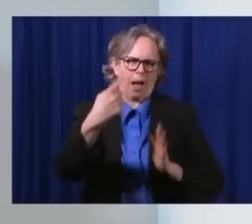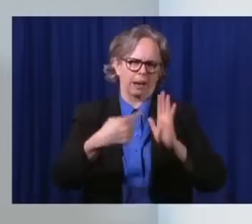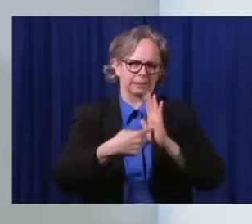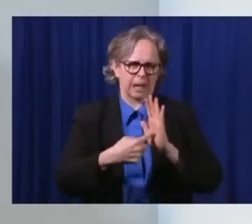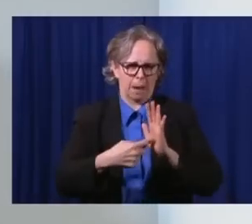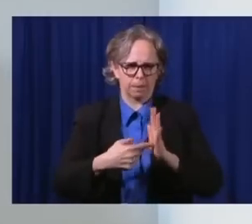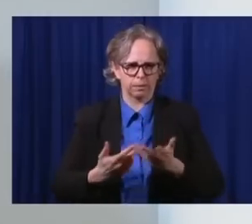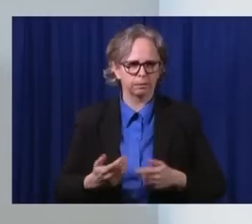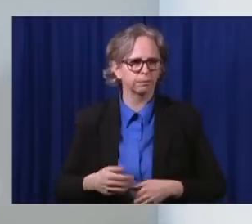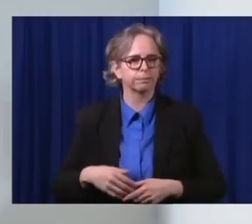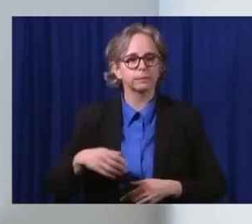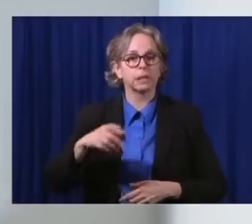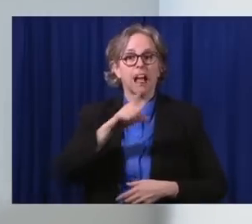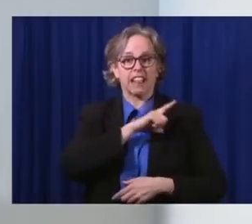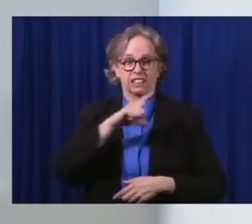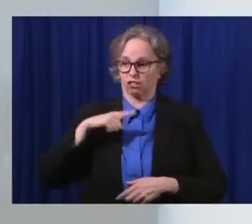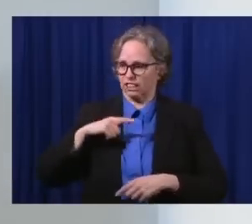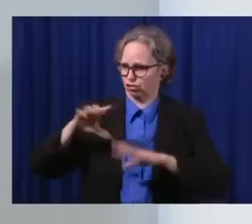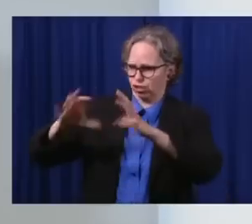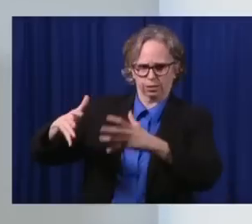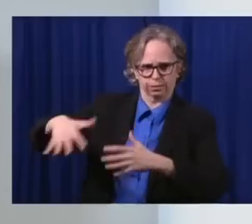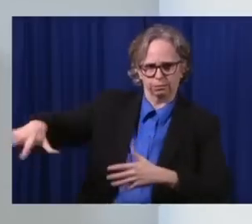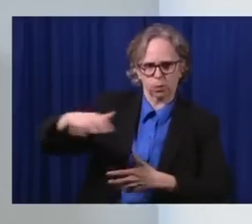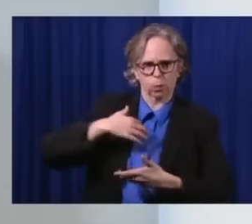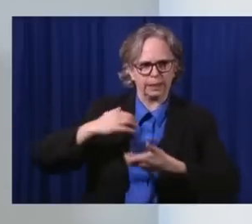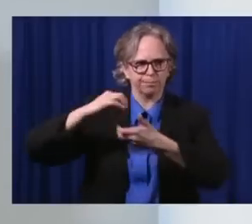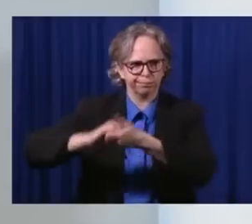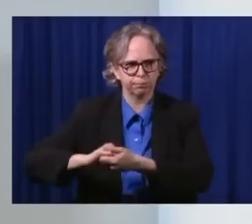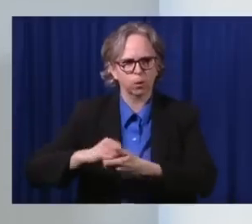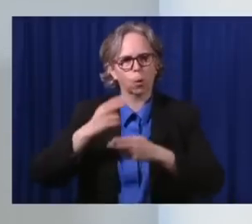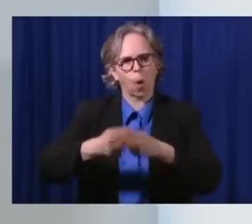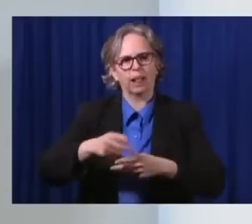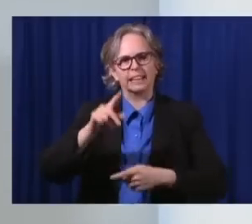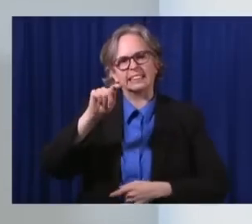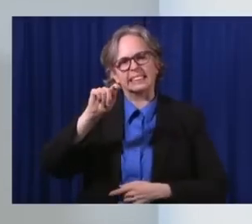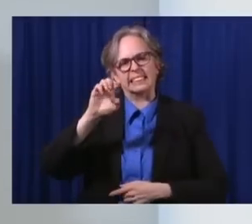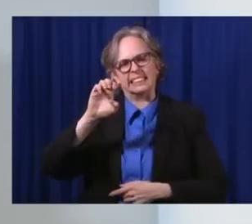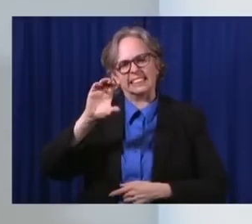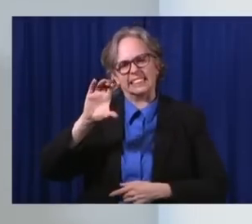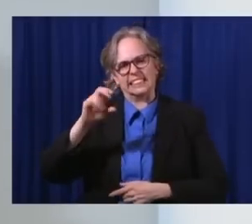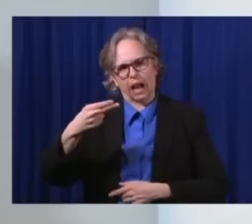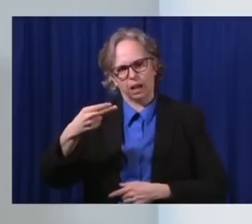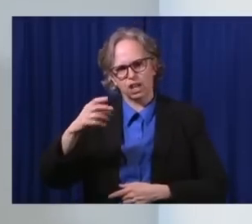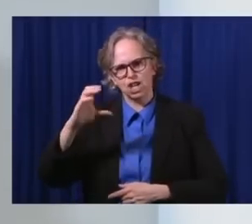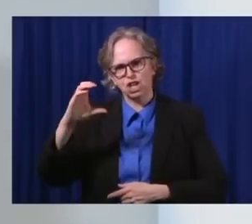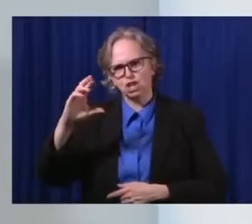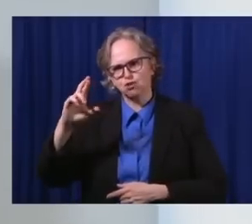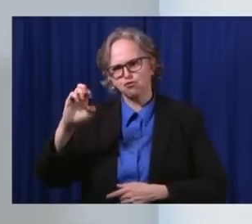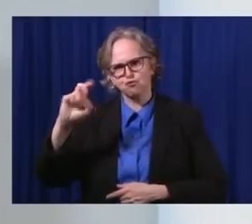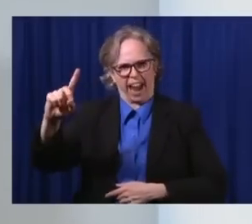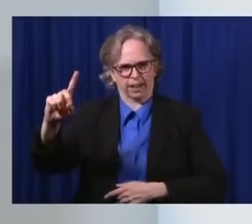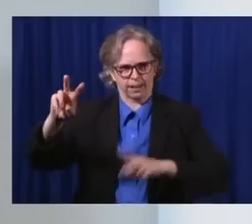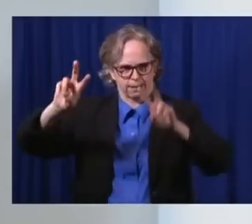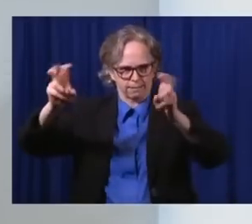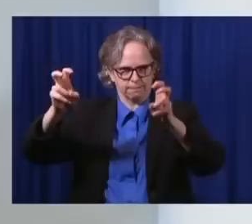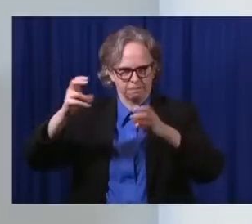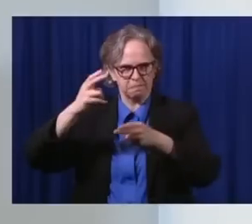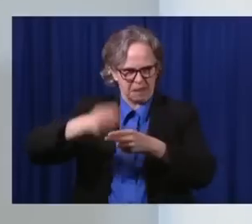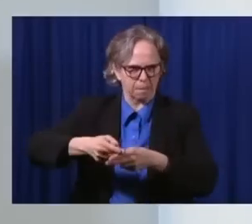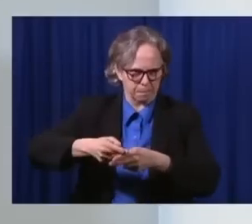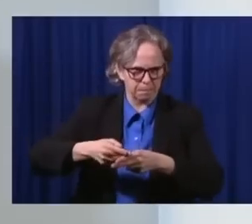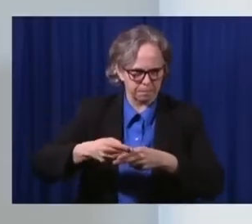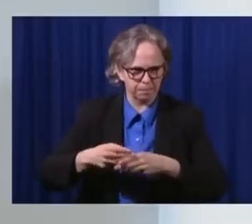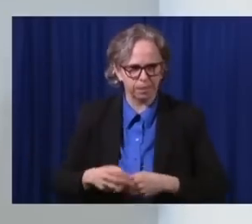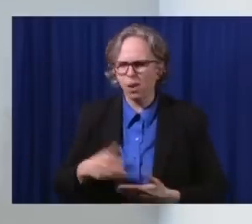called Tech Cred. Tech Cred was designed to help upskill or reskill people in the workforce so that they had the skills